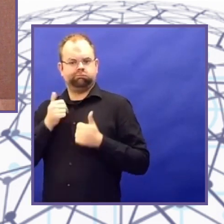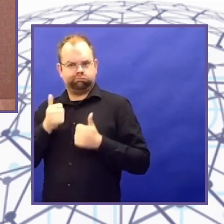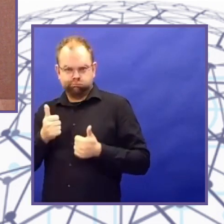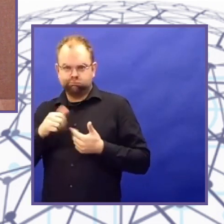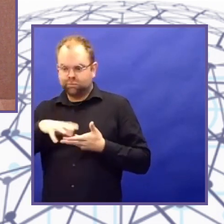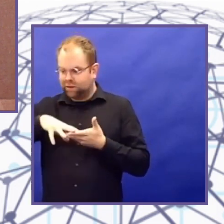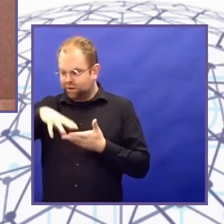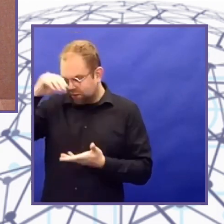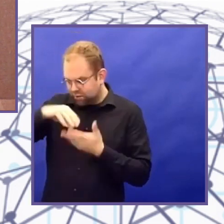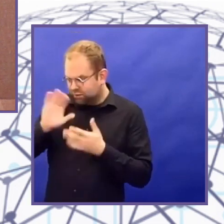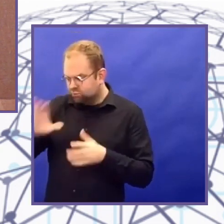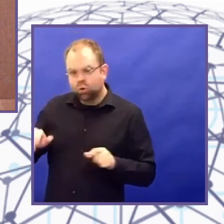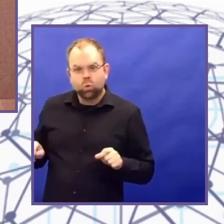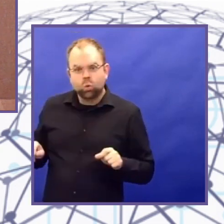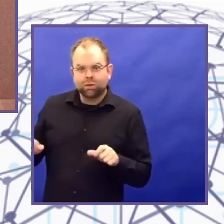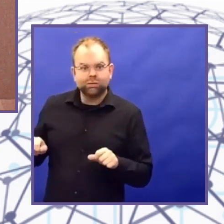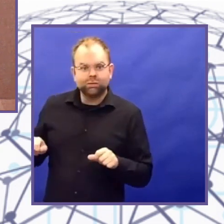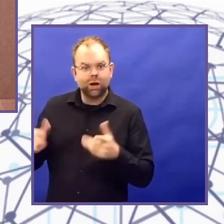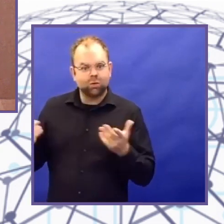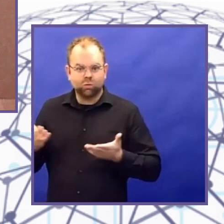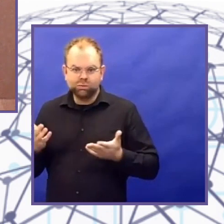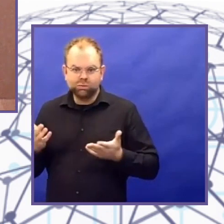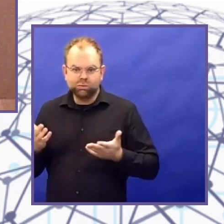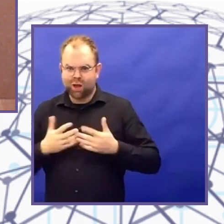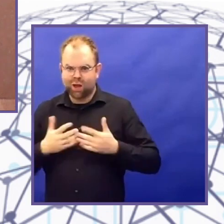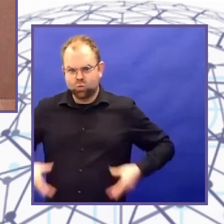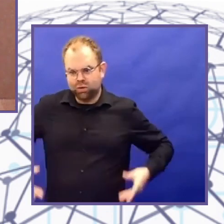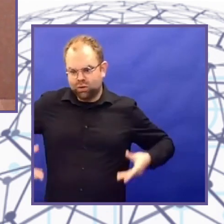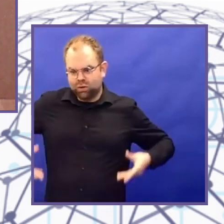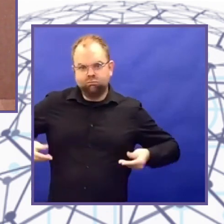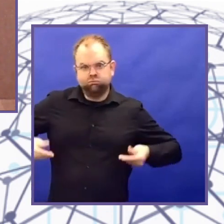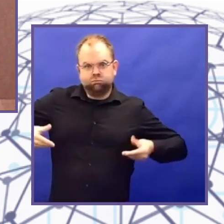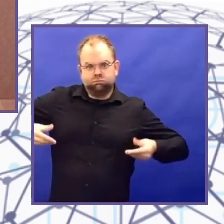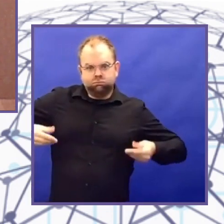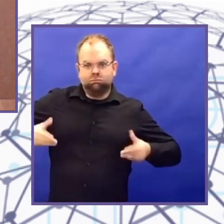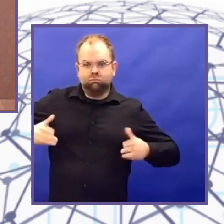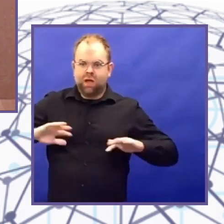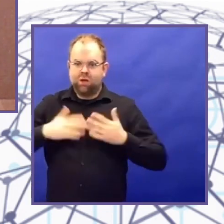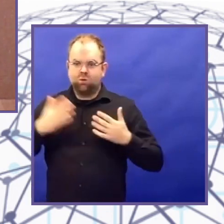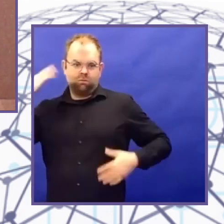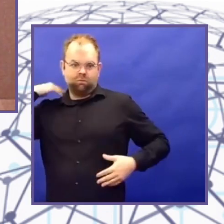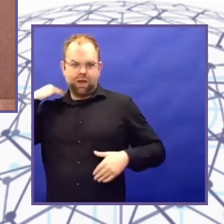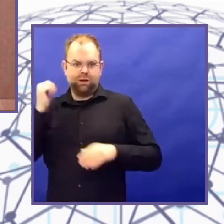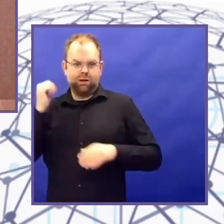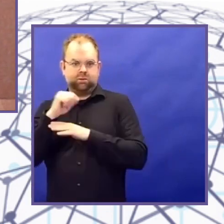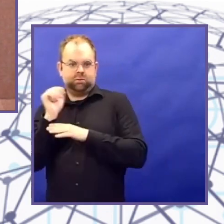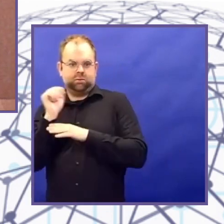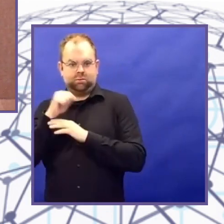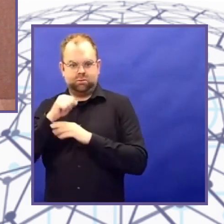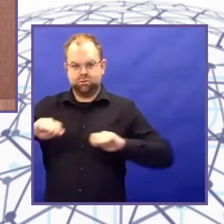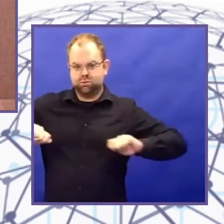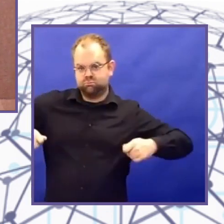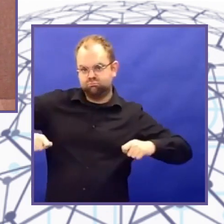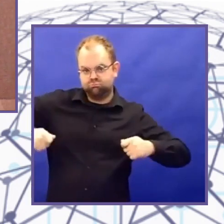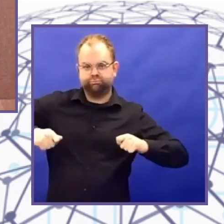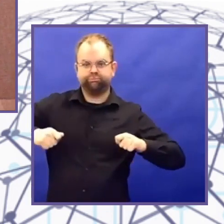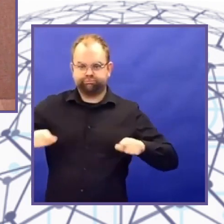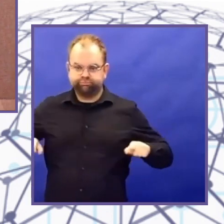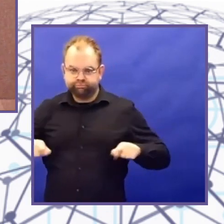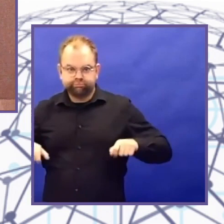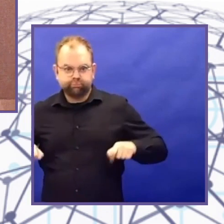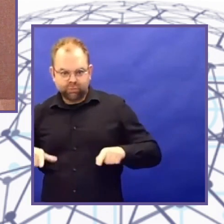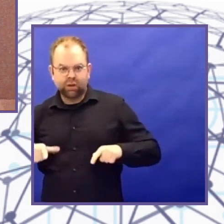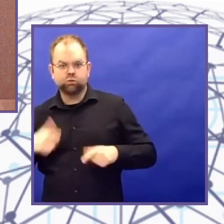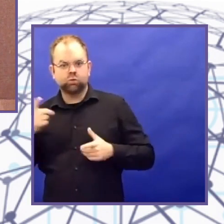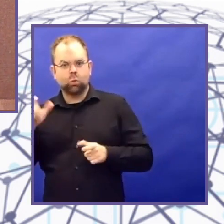this? And through learning about their wheelchair and how it should be set up, users